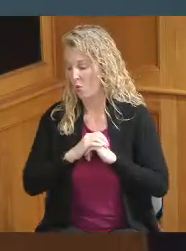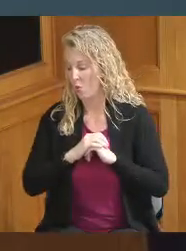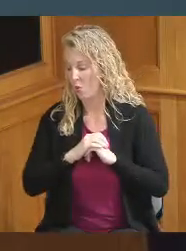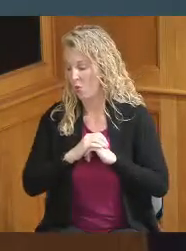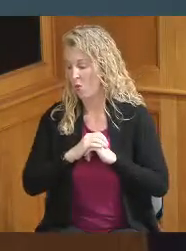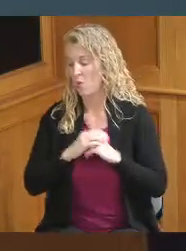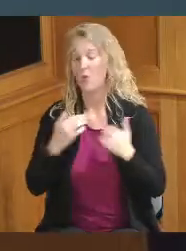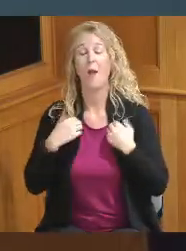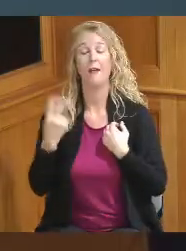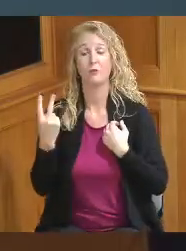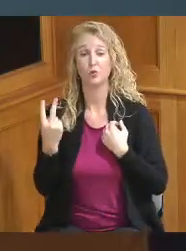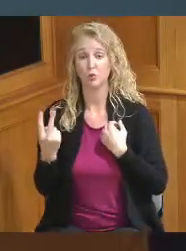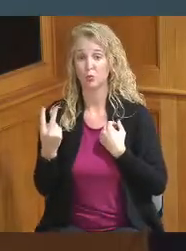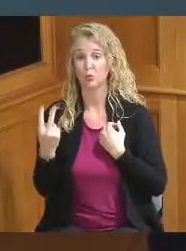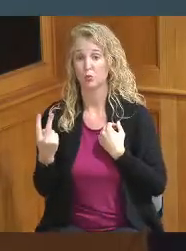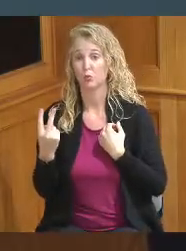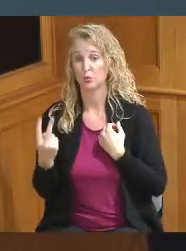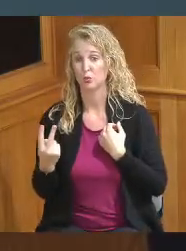We have two